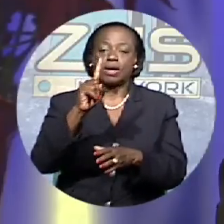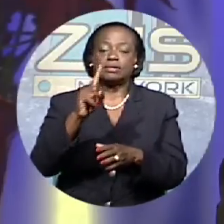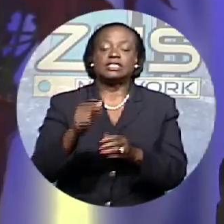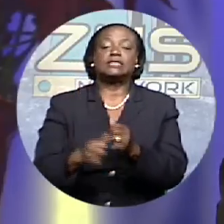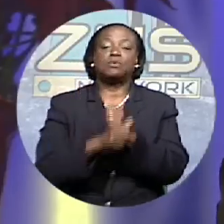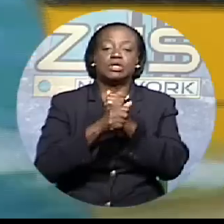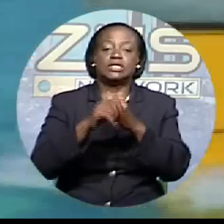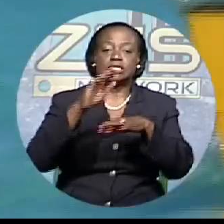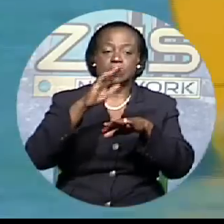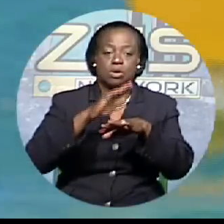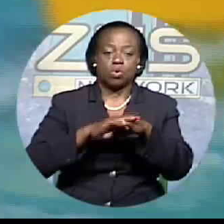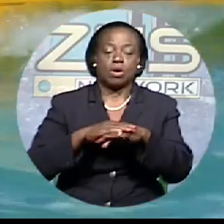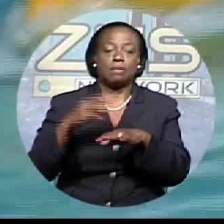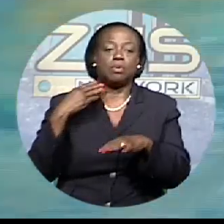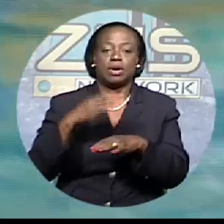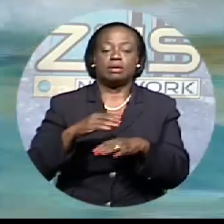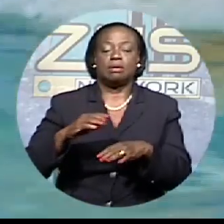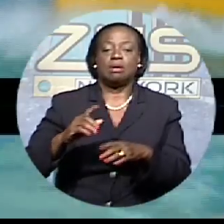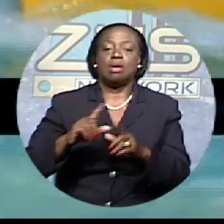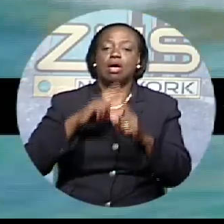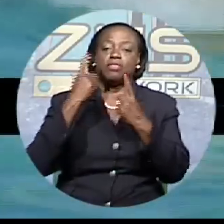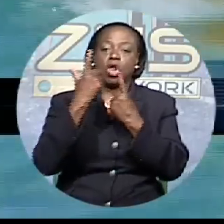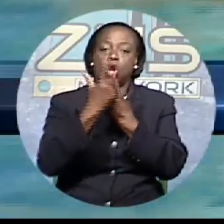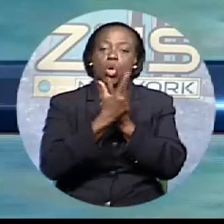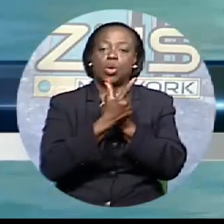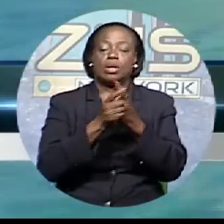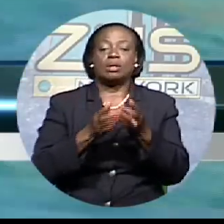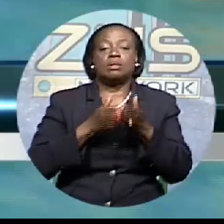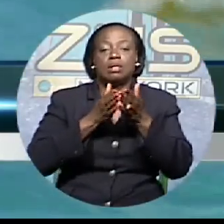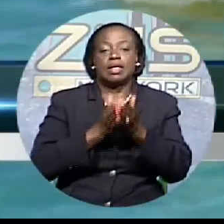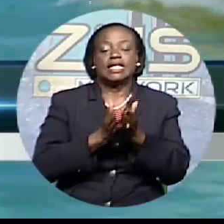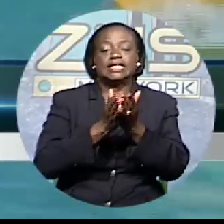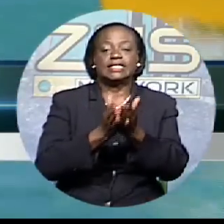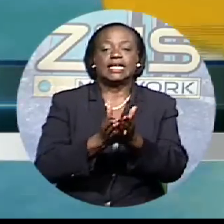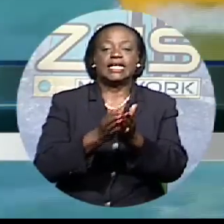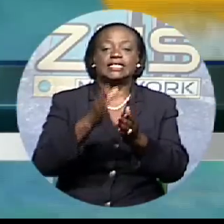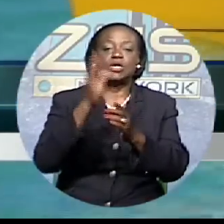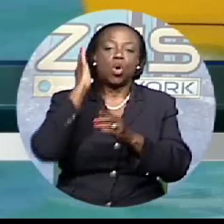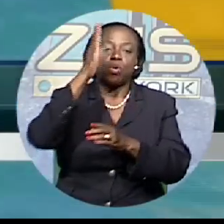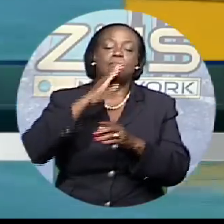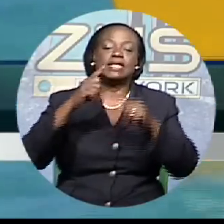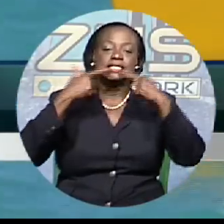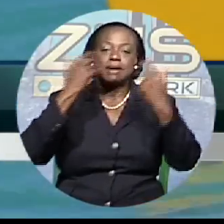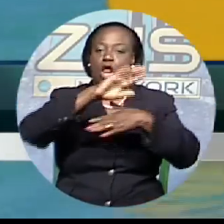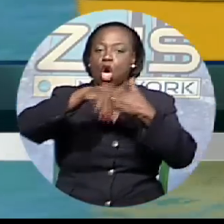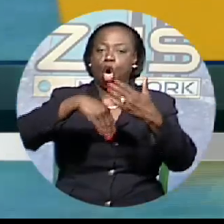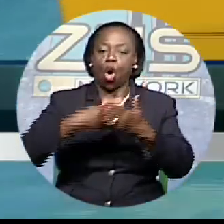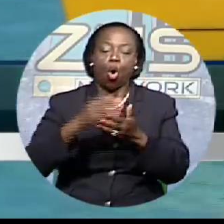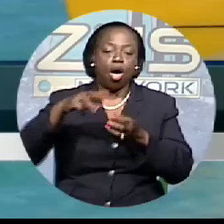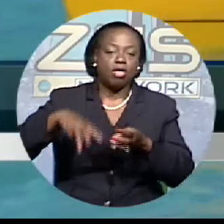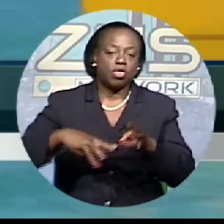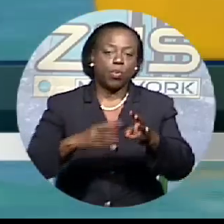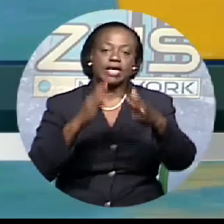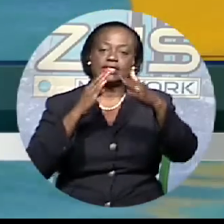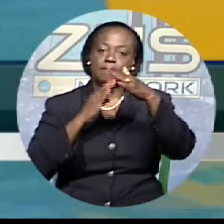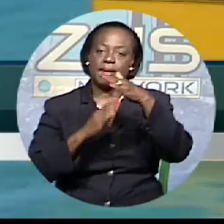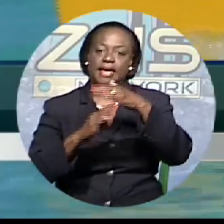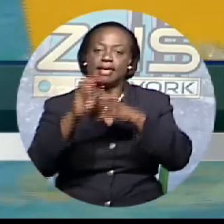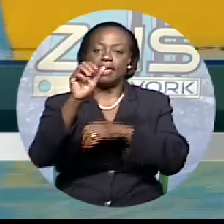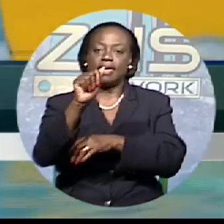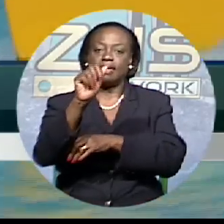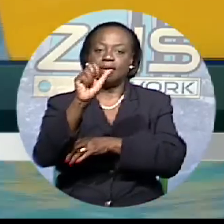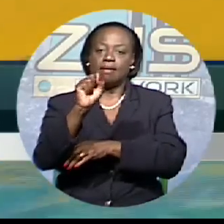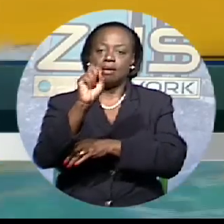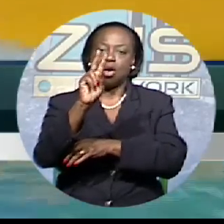board. Local sloop sailors will be smiling all the way to the bank now that the Asu Draw Company stepped on board and